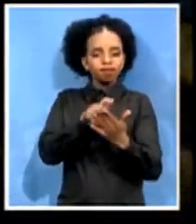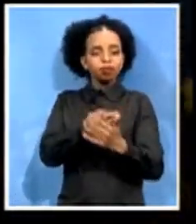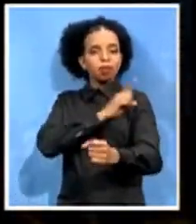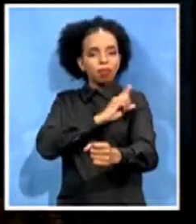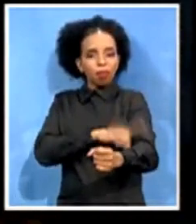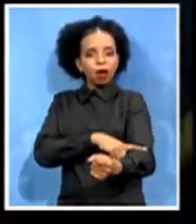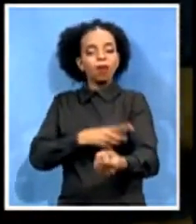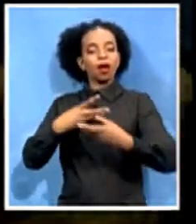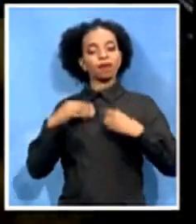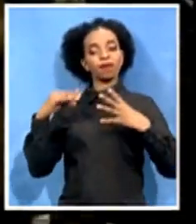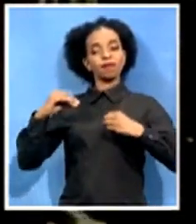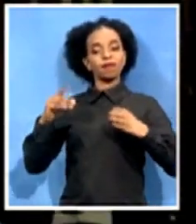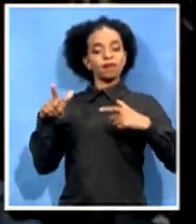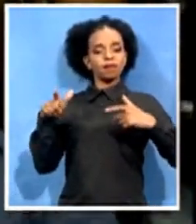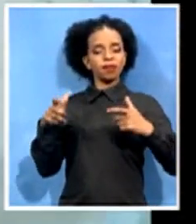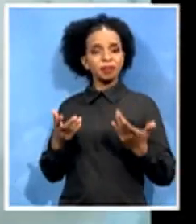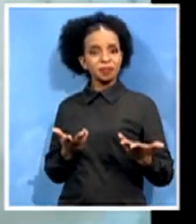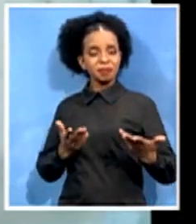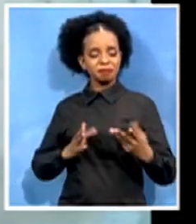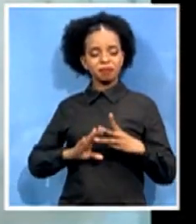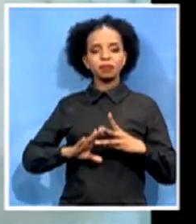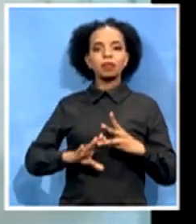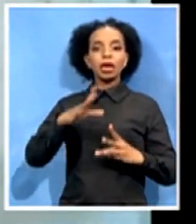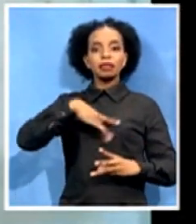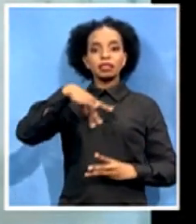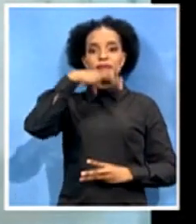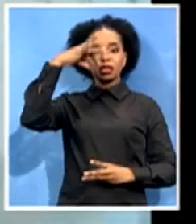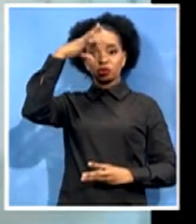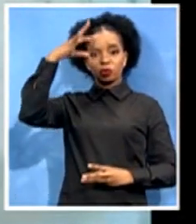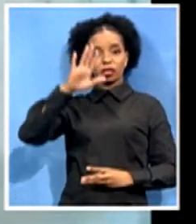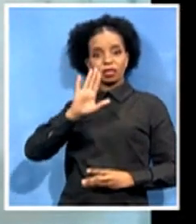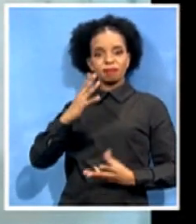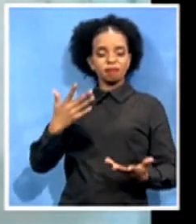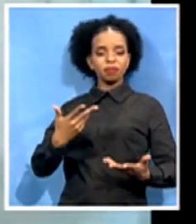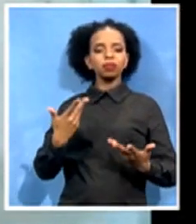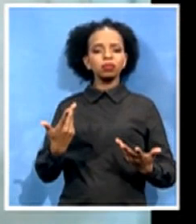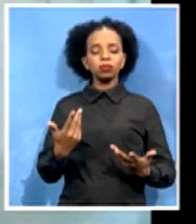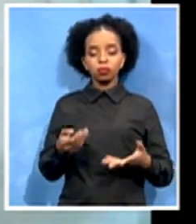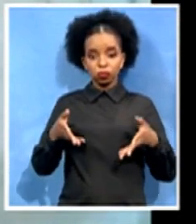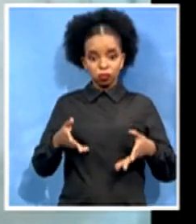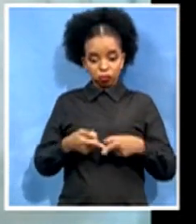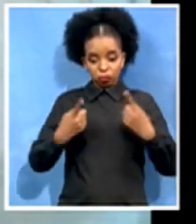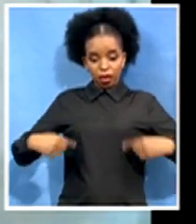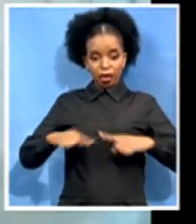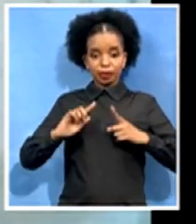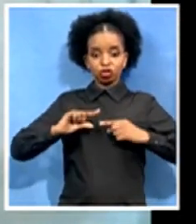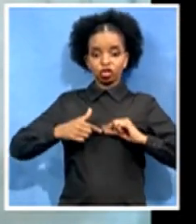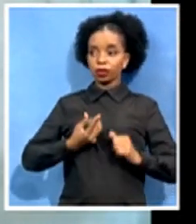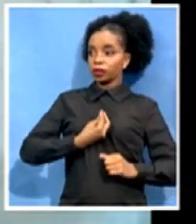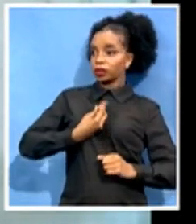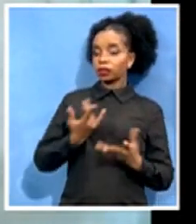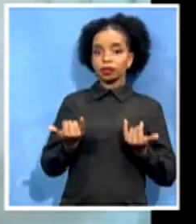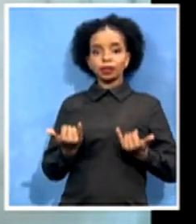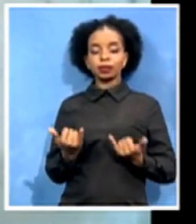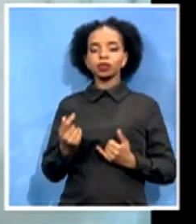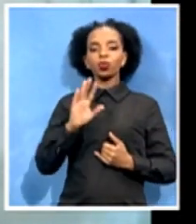balanced spiritually. We as this generation, we are asking those critical questions. Who am I? Where have I come